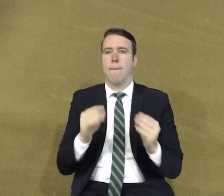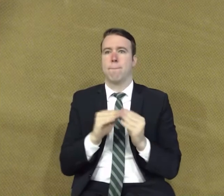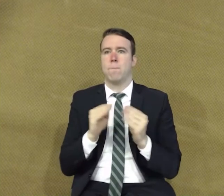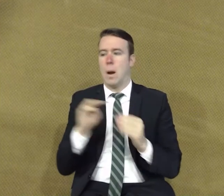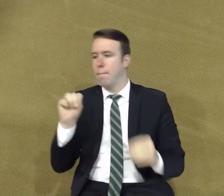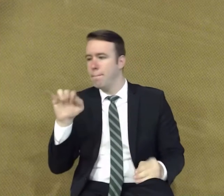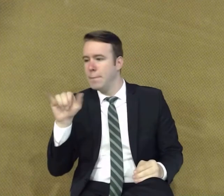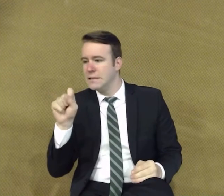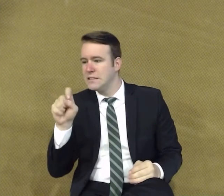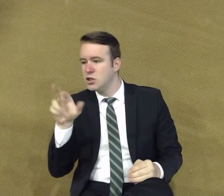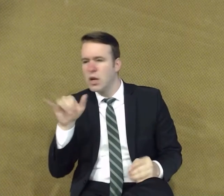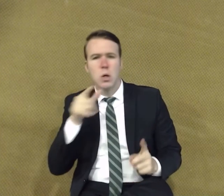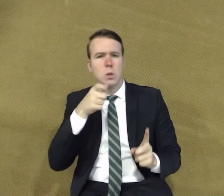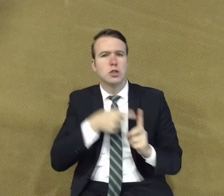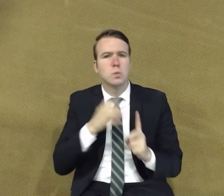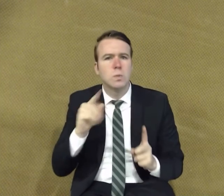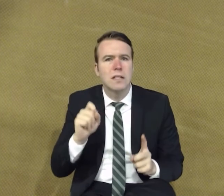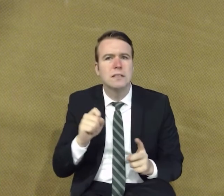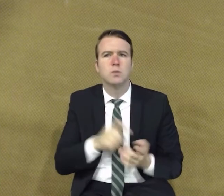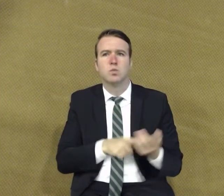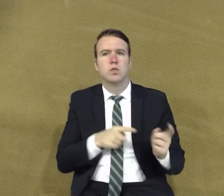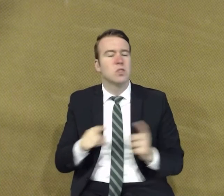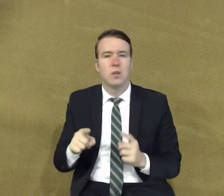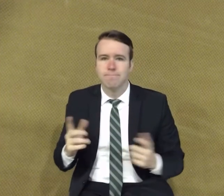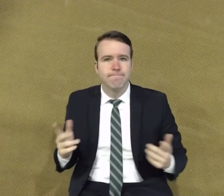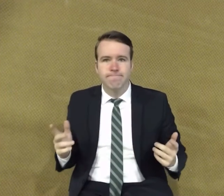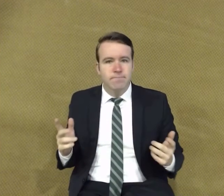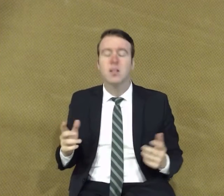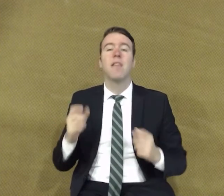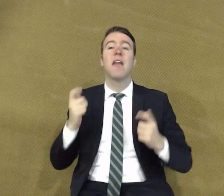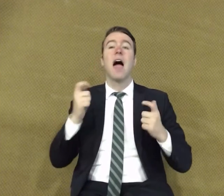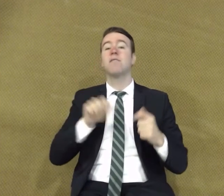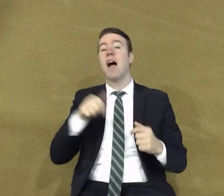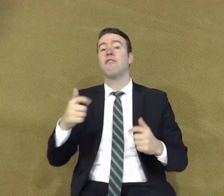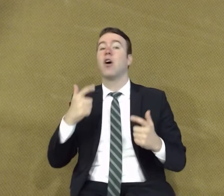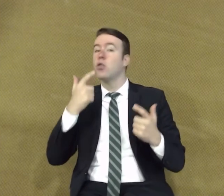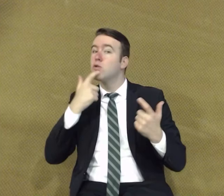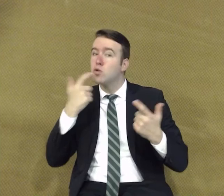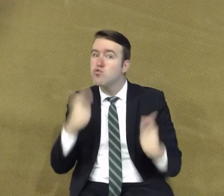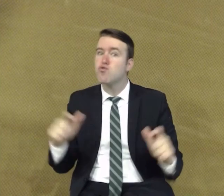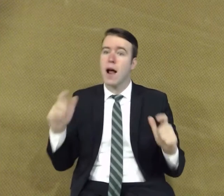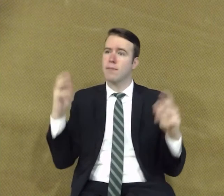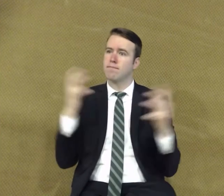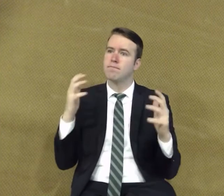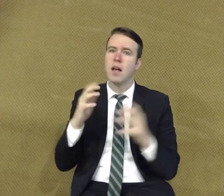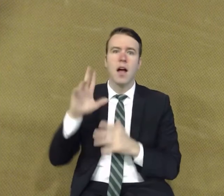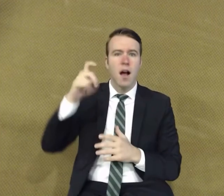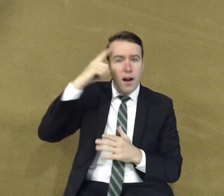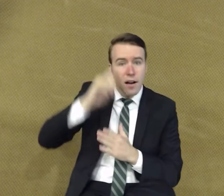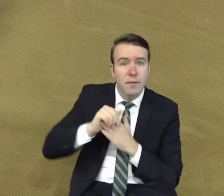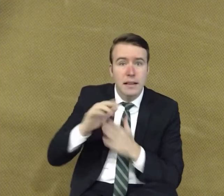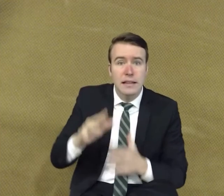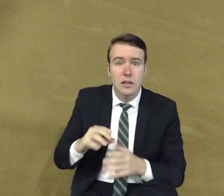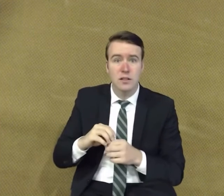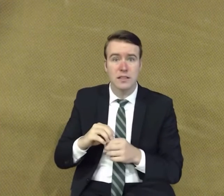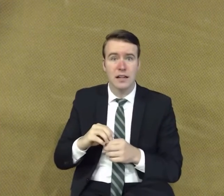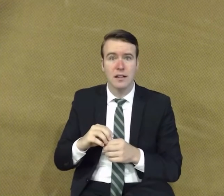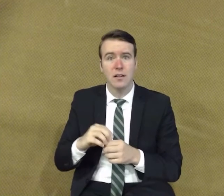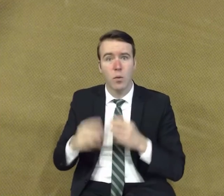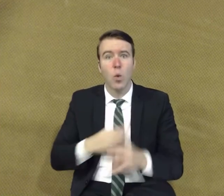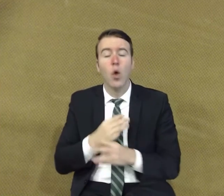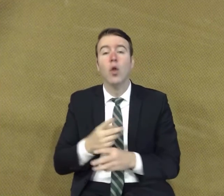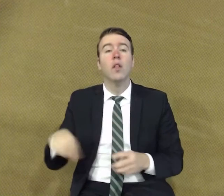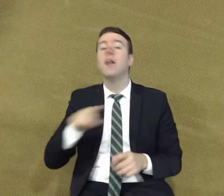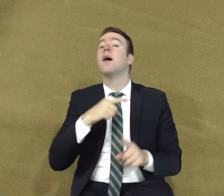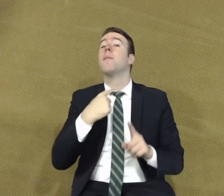to what she was. And there were other great military leaders in life, governmental leaders. These people were all included.